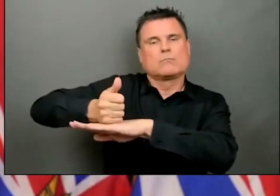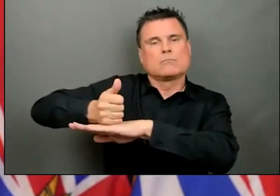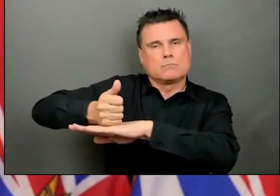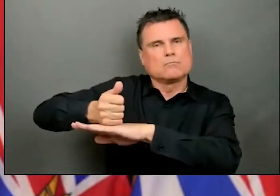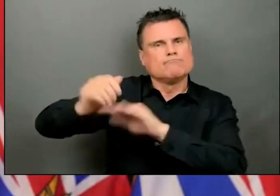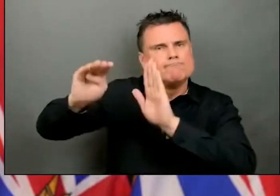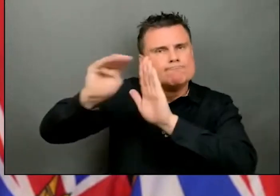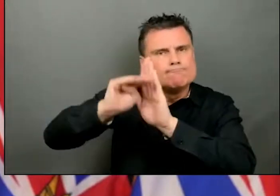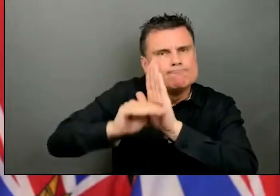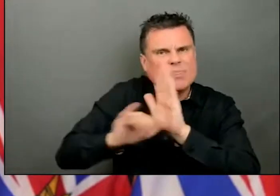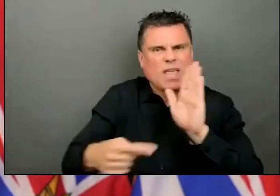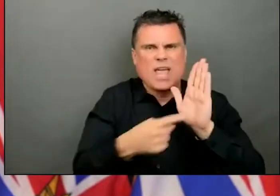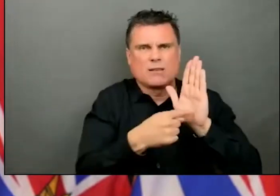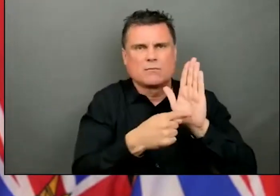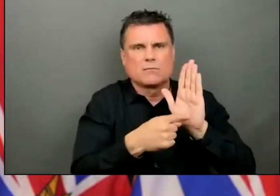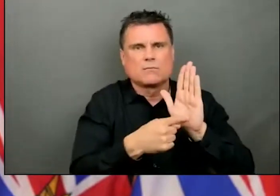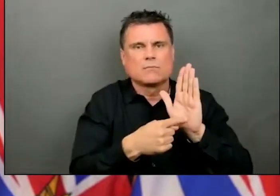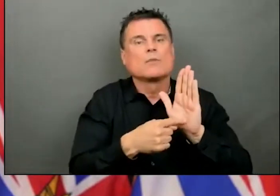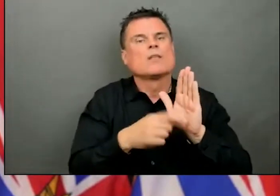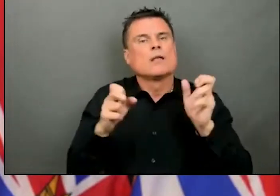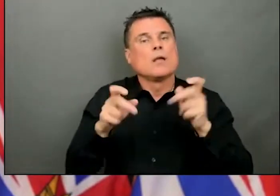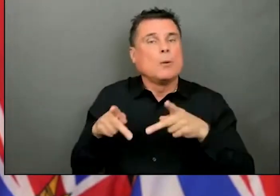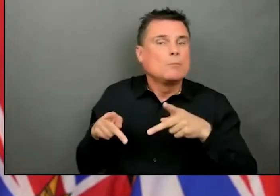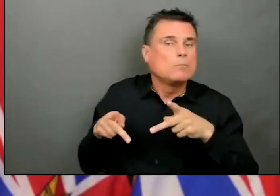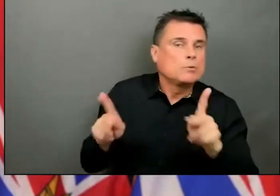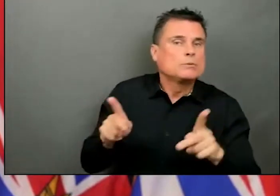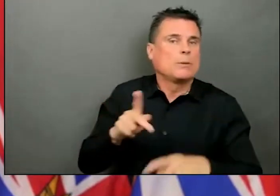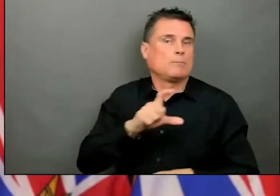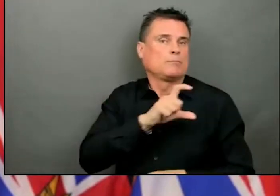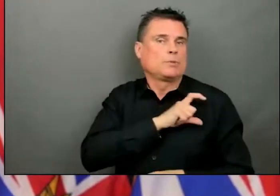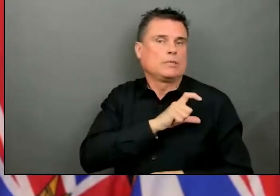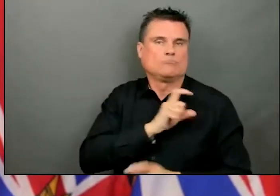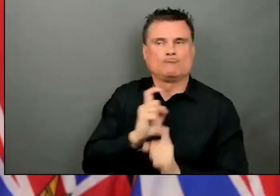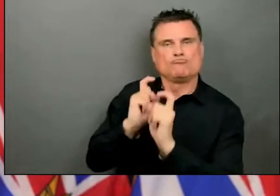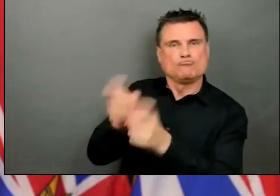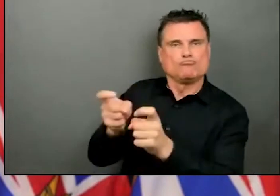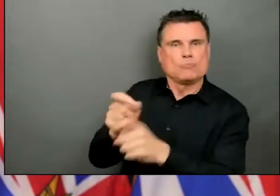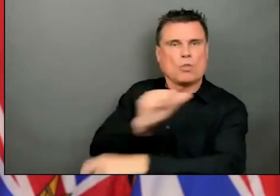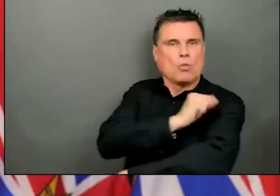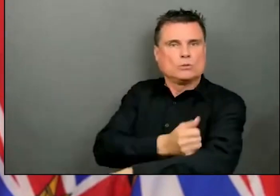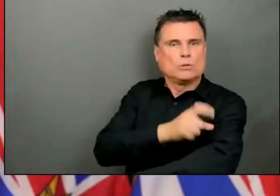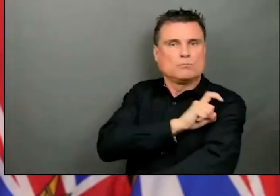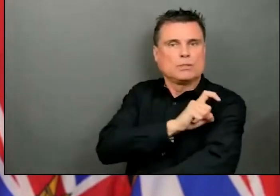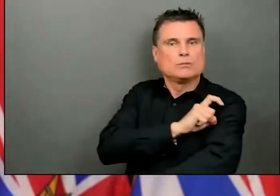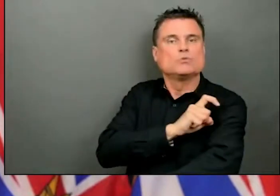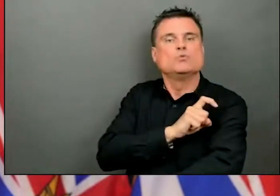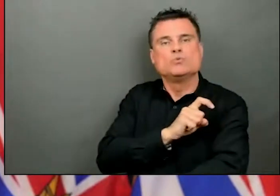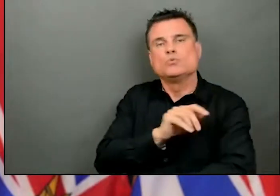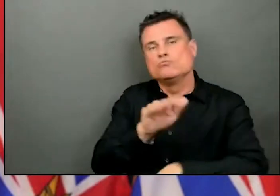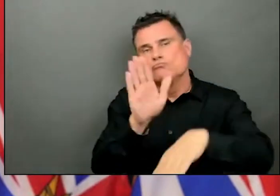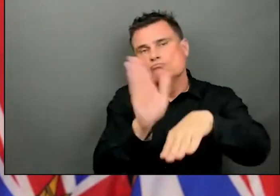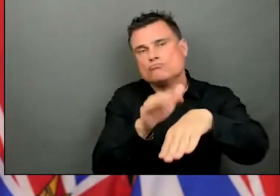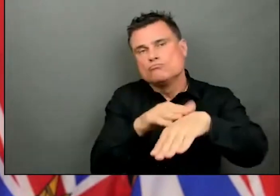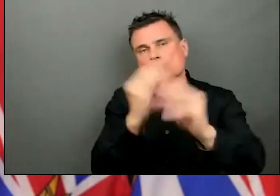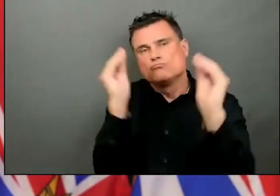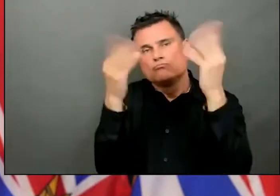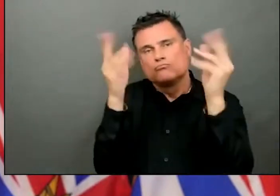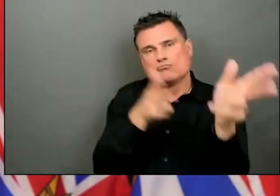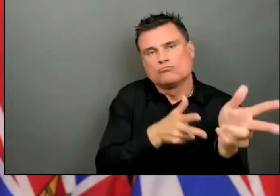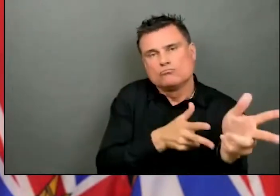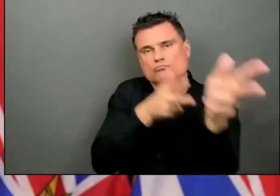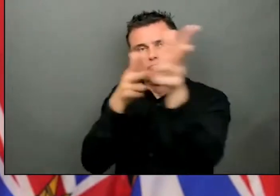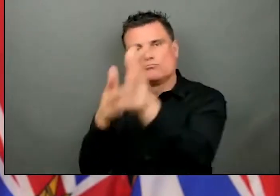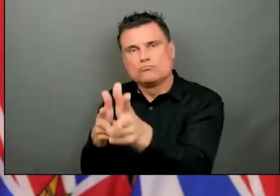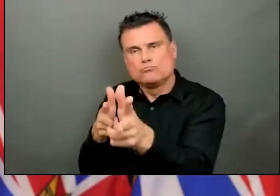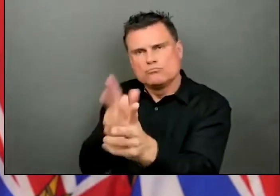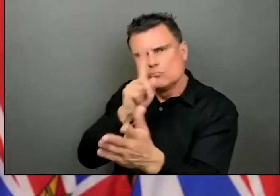We've looked at other jurisdictions, and we've taken guidance from those areas, and we do not want to lunge into these